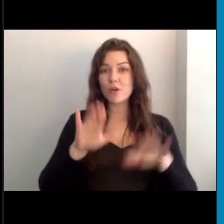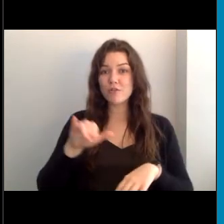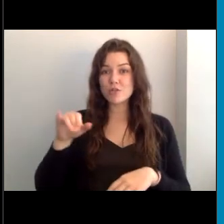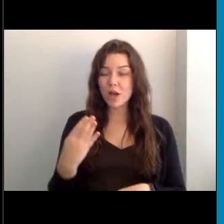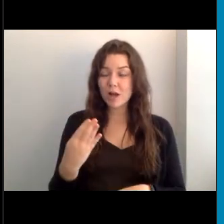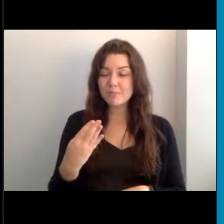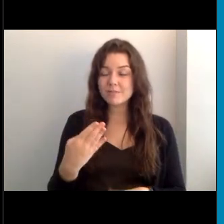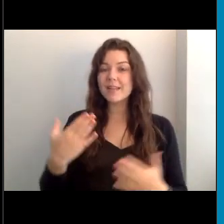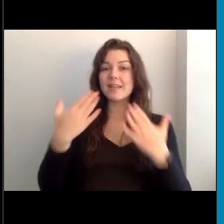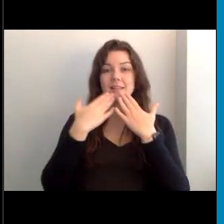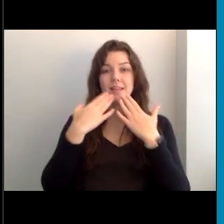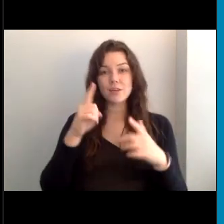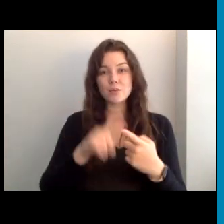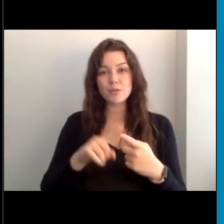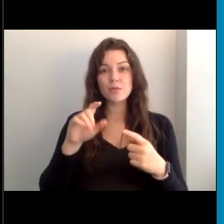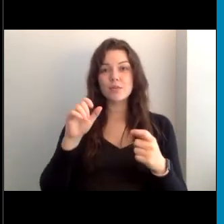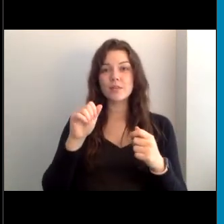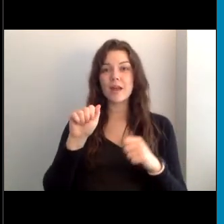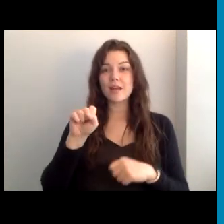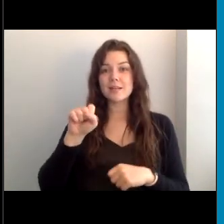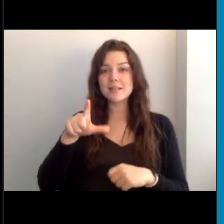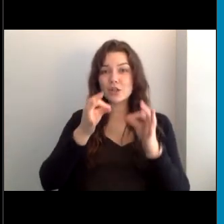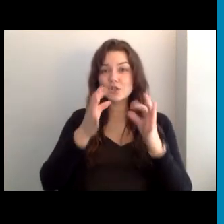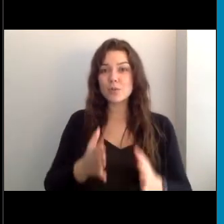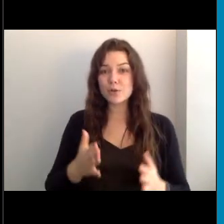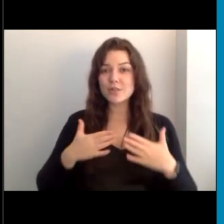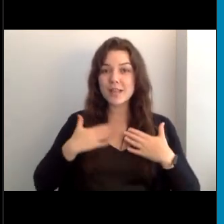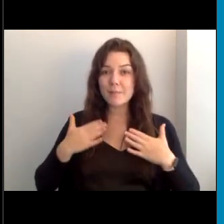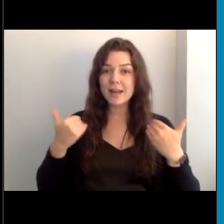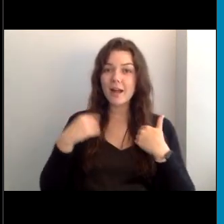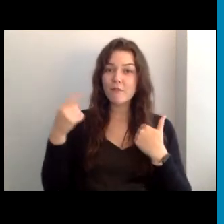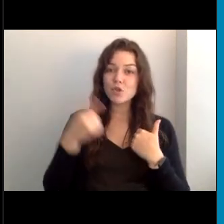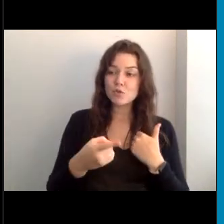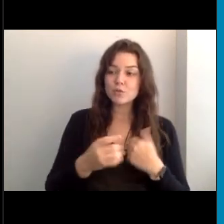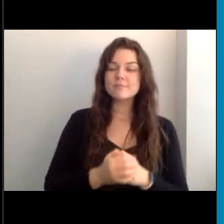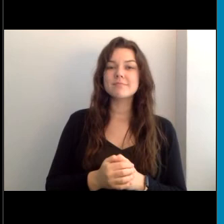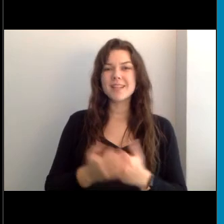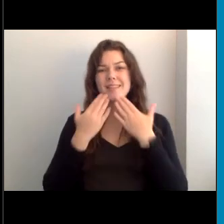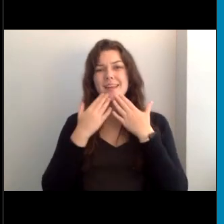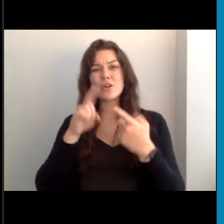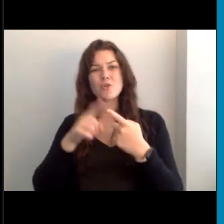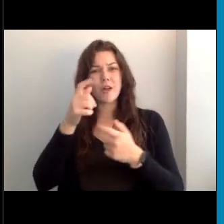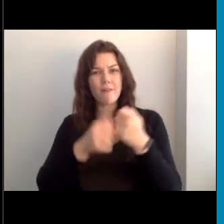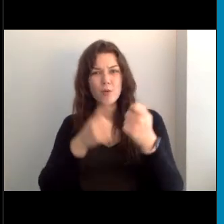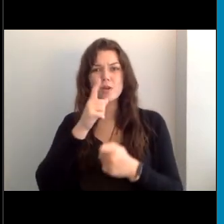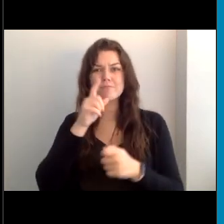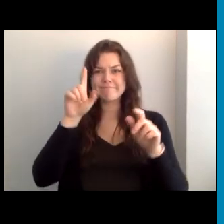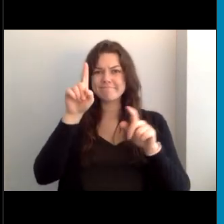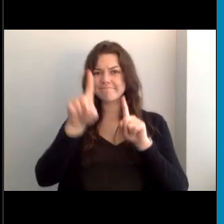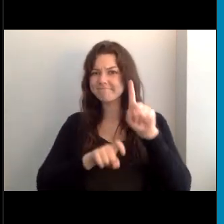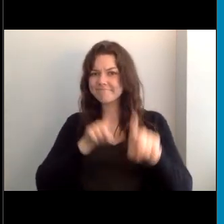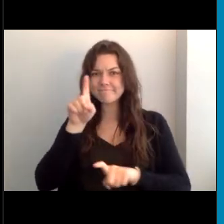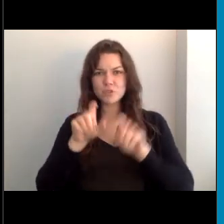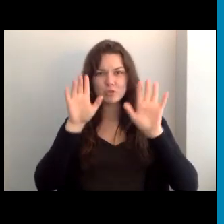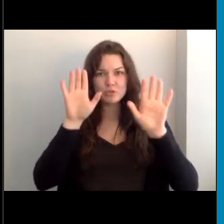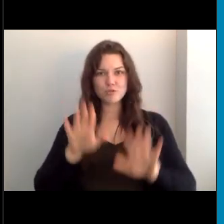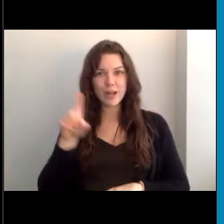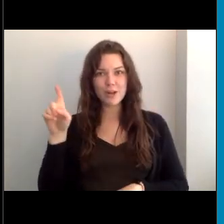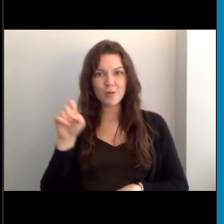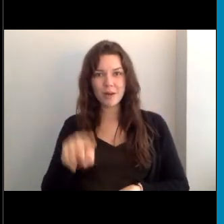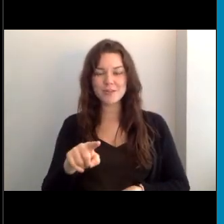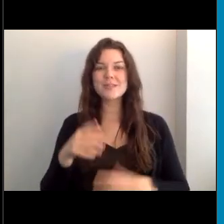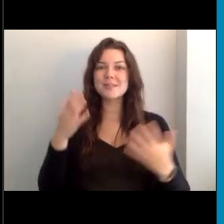American Sign Language interpreters. So glad to have you. And thanks to everyone who asked great questions. We really, the questions are what make